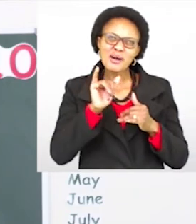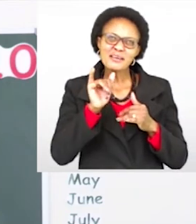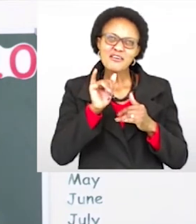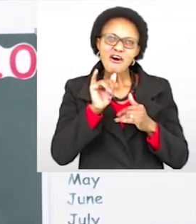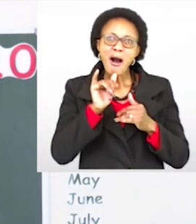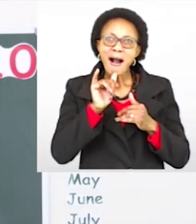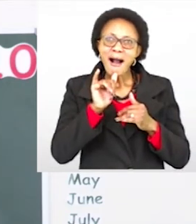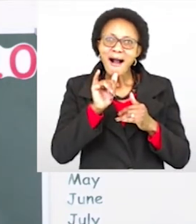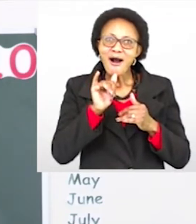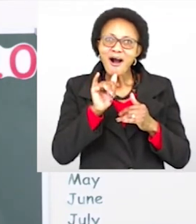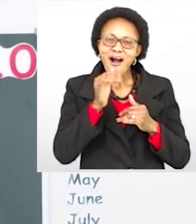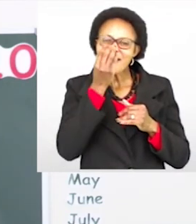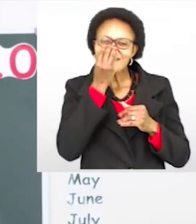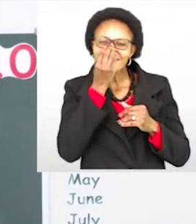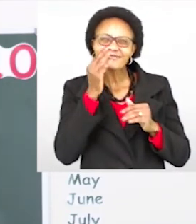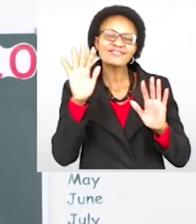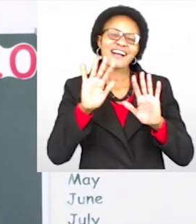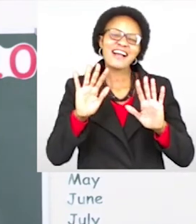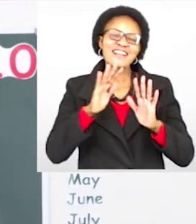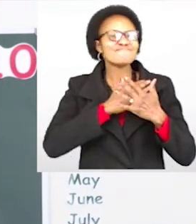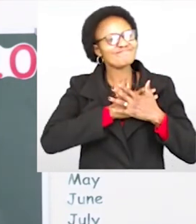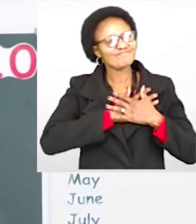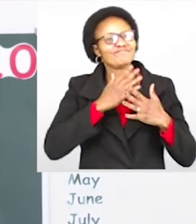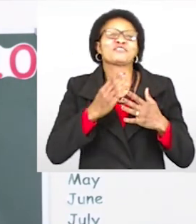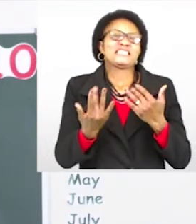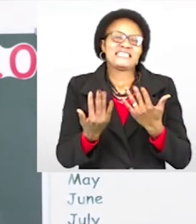Oh, Zoe says that her favorite color is